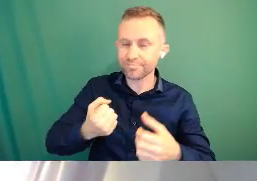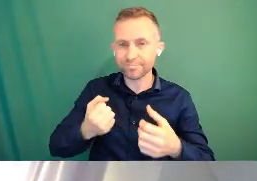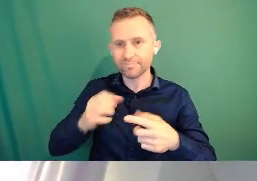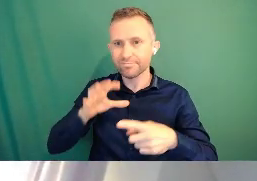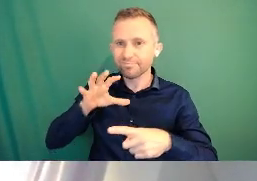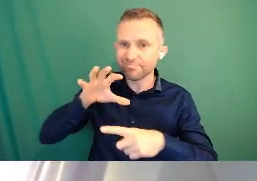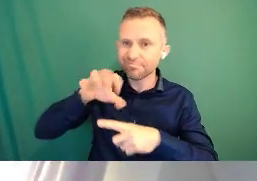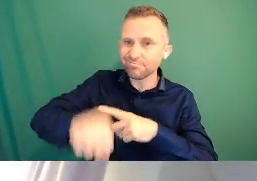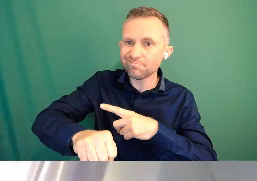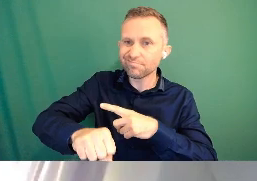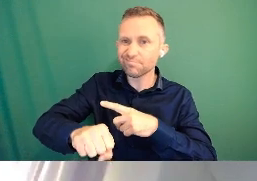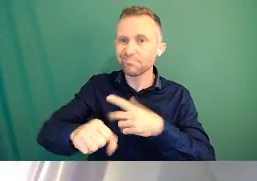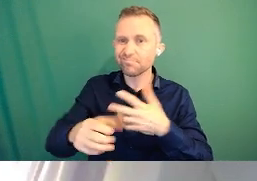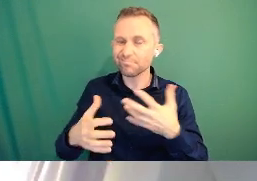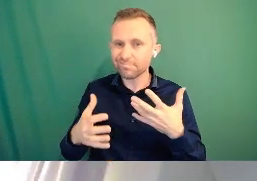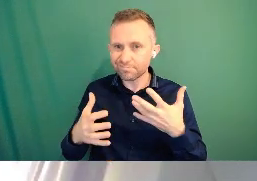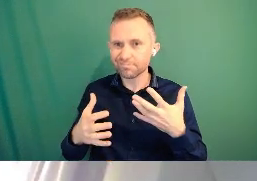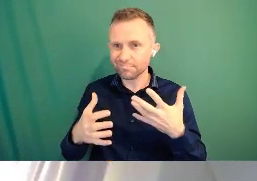on lands to